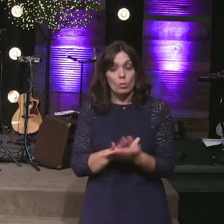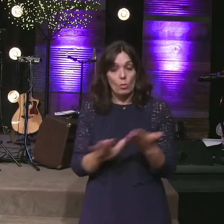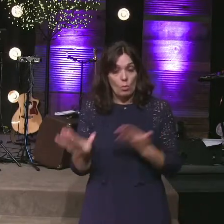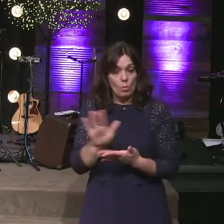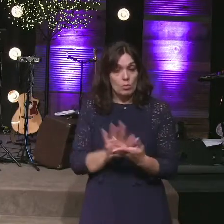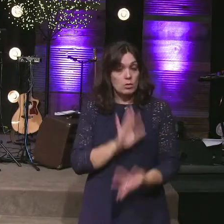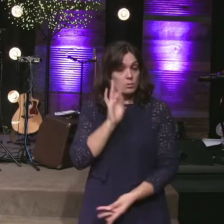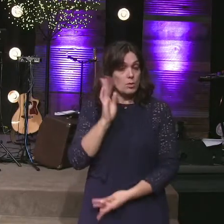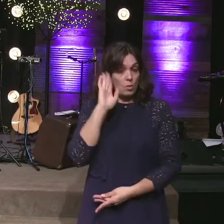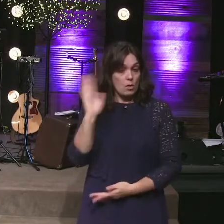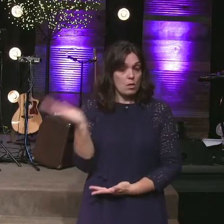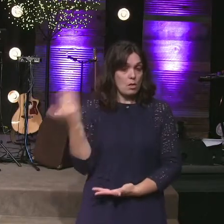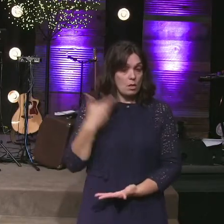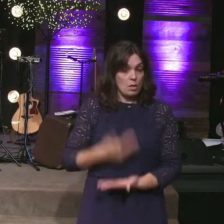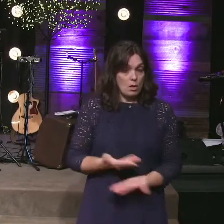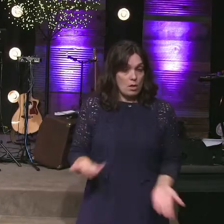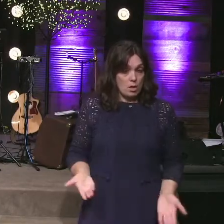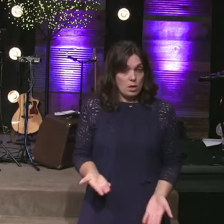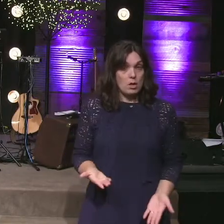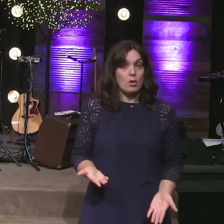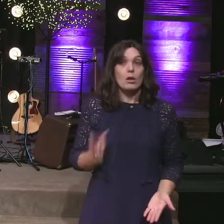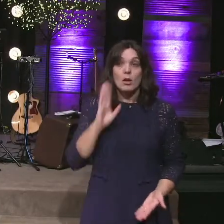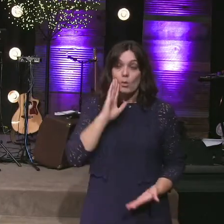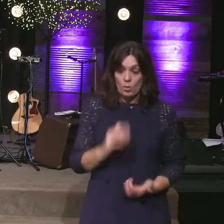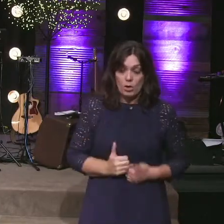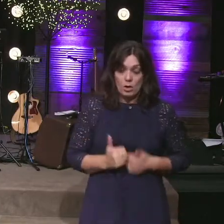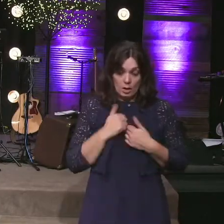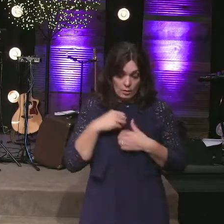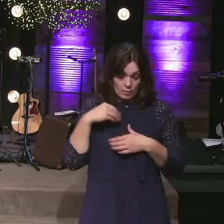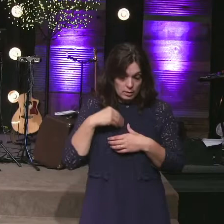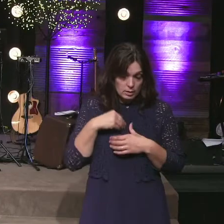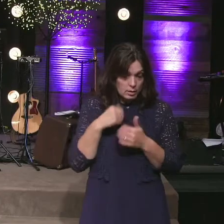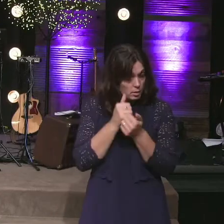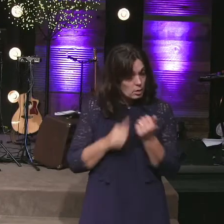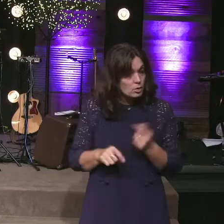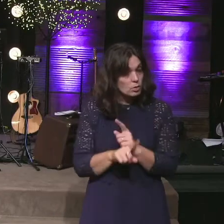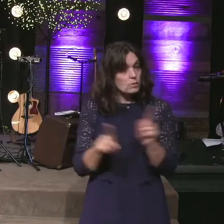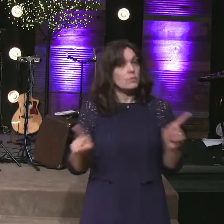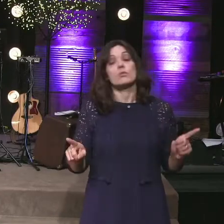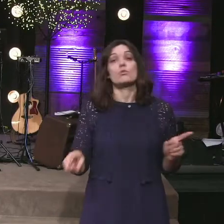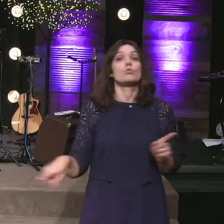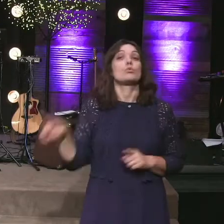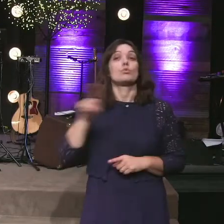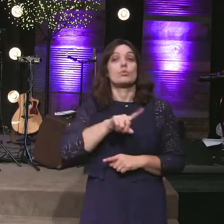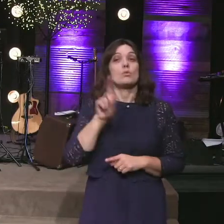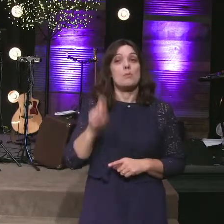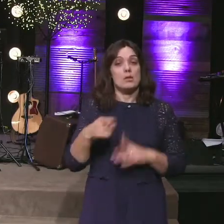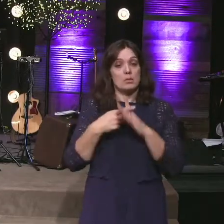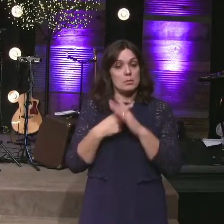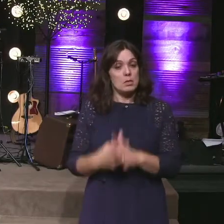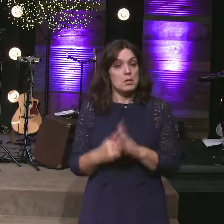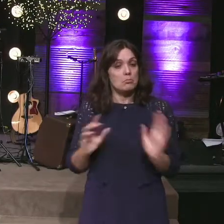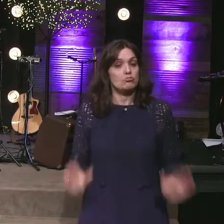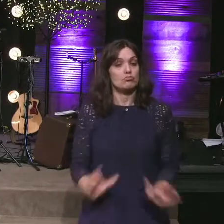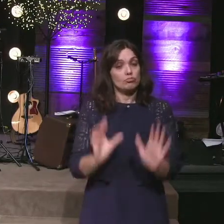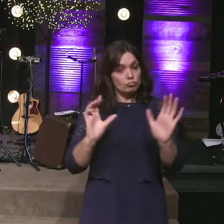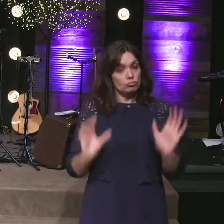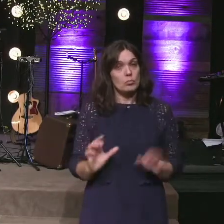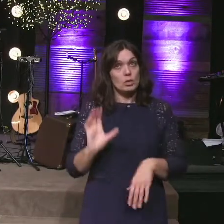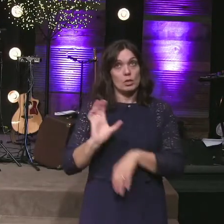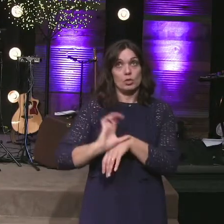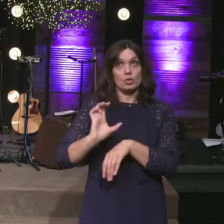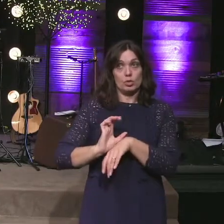He's going to live inside of you, and you are going to begin the church, the church